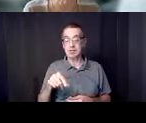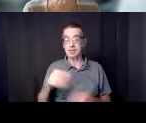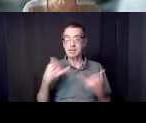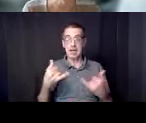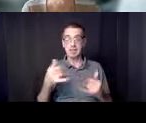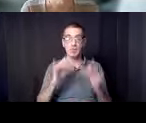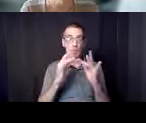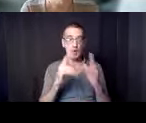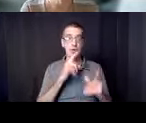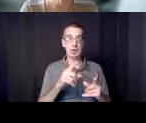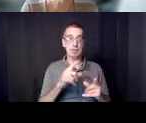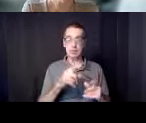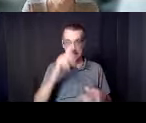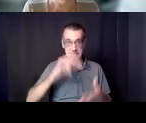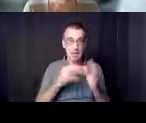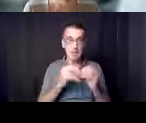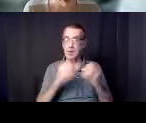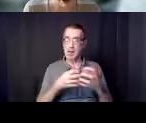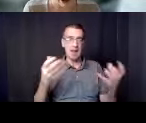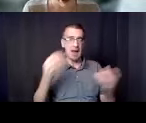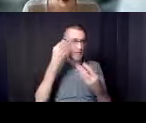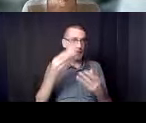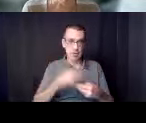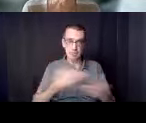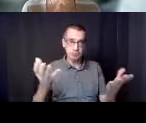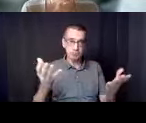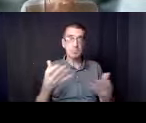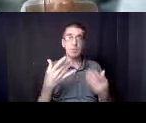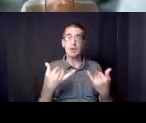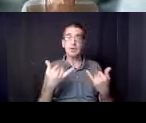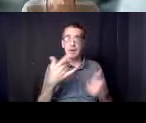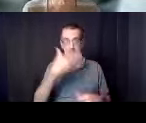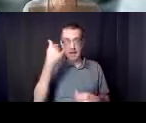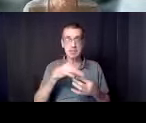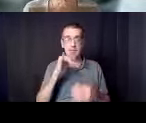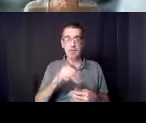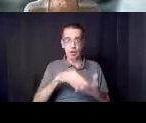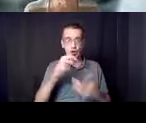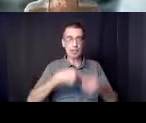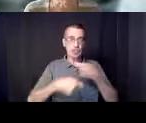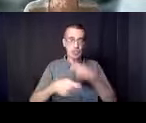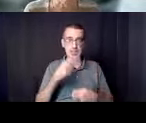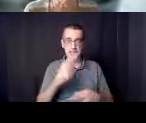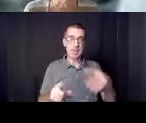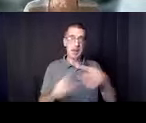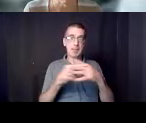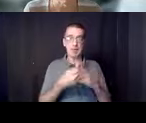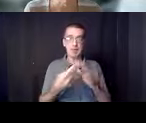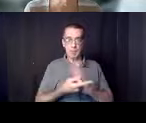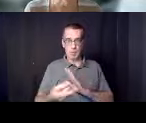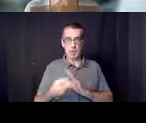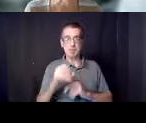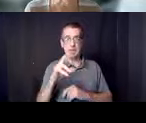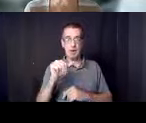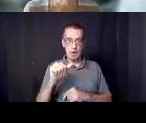today's webinar is intended to put lots of information out there because of the learning exchange that's coming up in a couple of weeks that